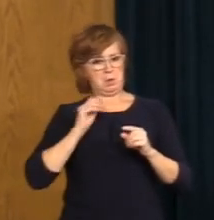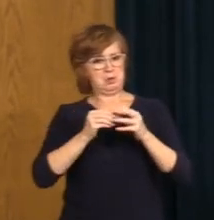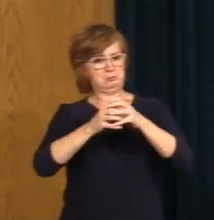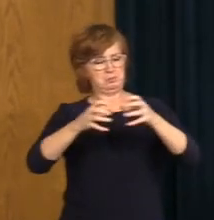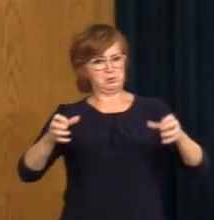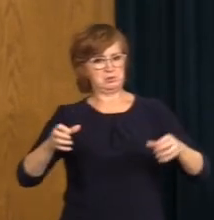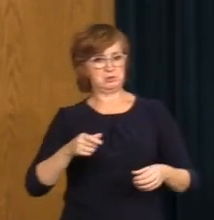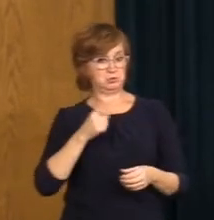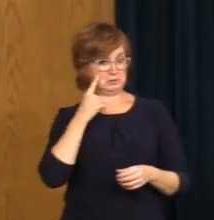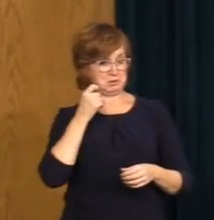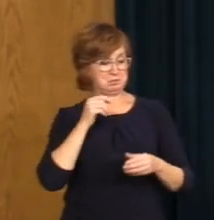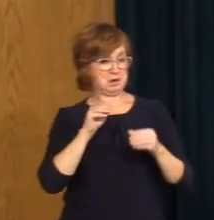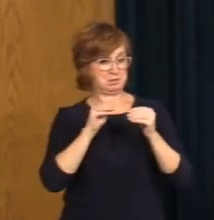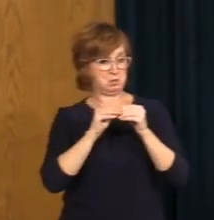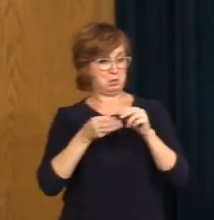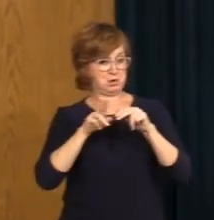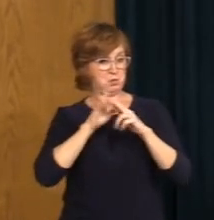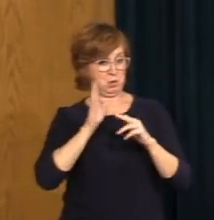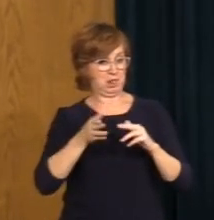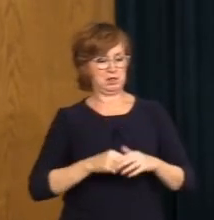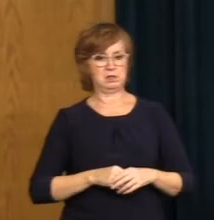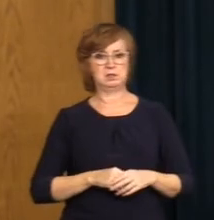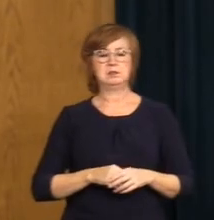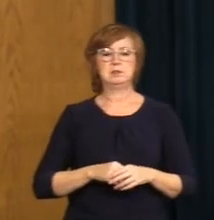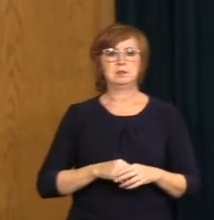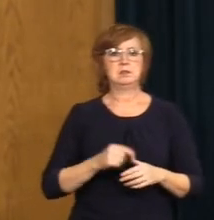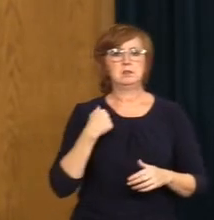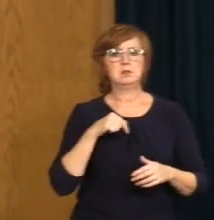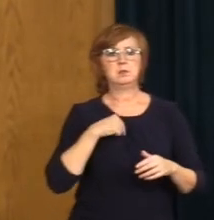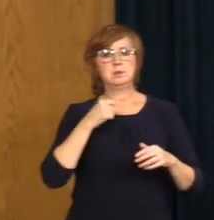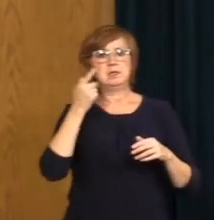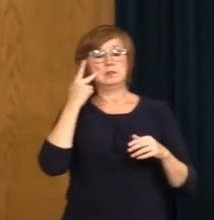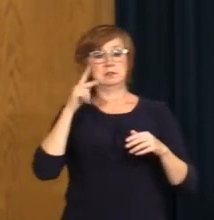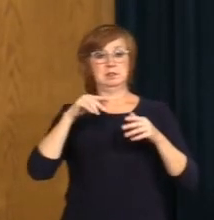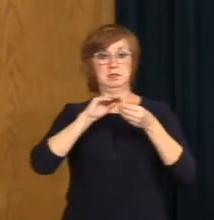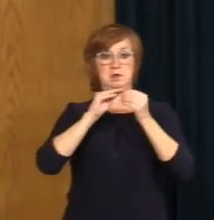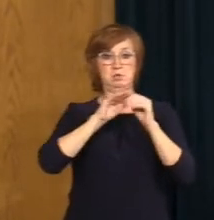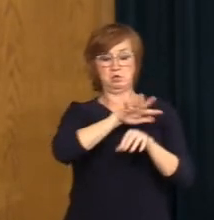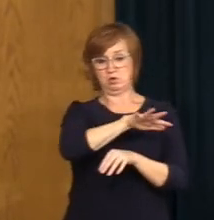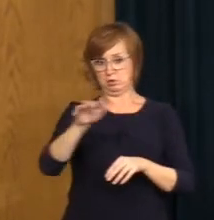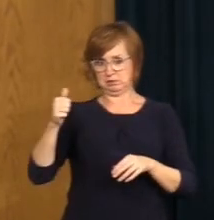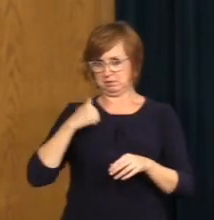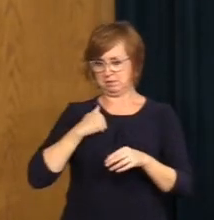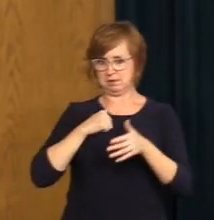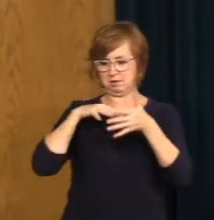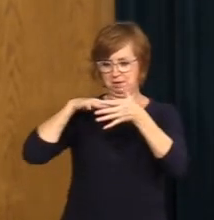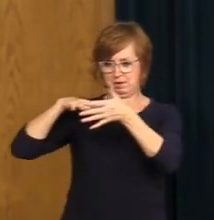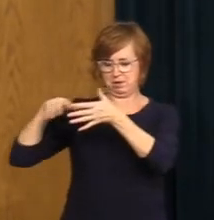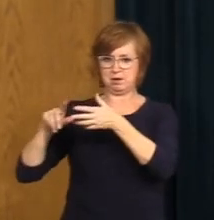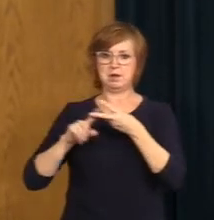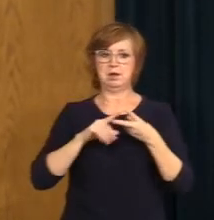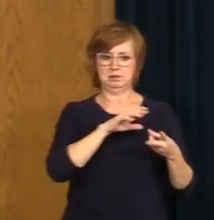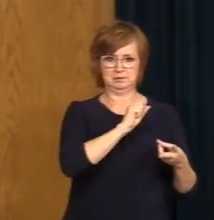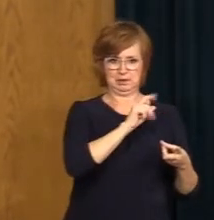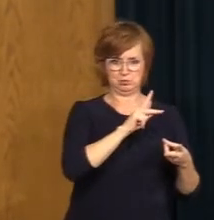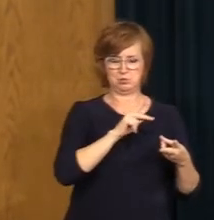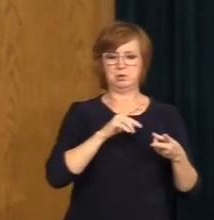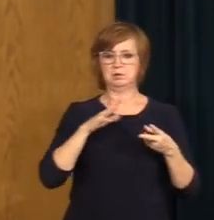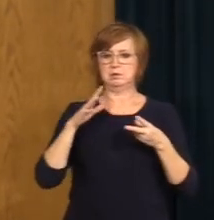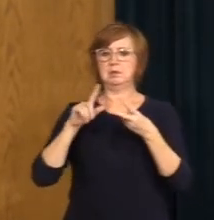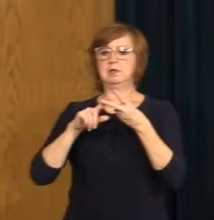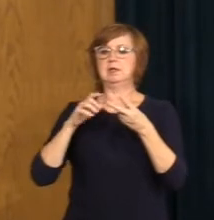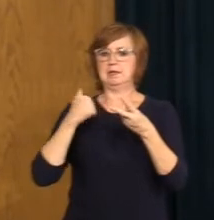or two? So we've been looking at case numbers in schools throughout Canada as well as Saskatchewan, as well as the experience in other parts of the